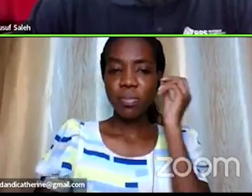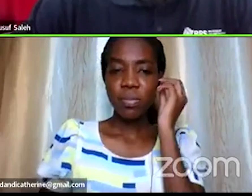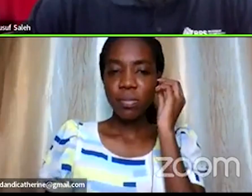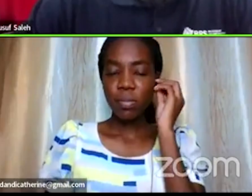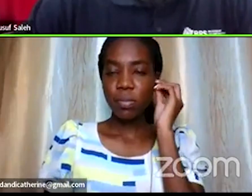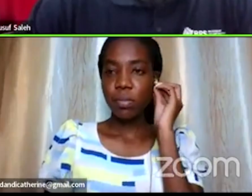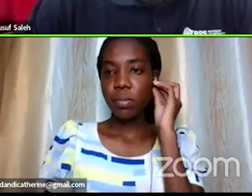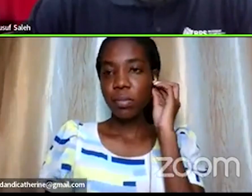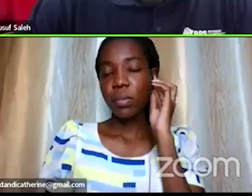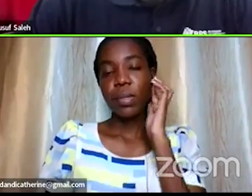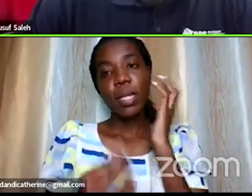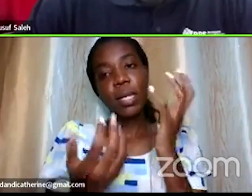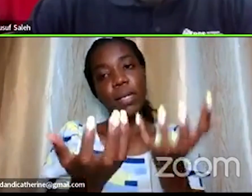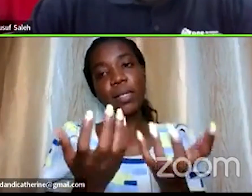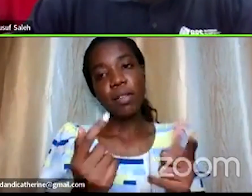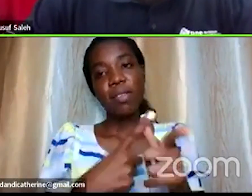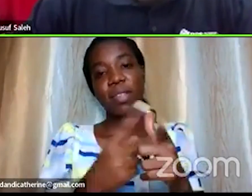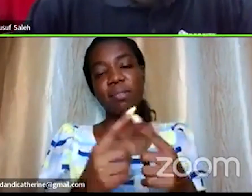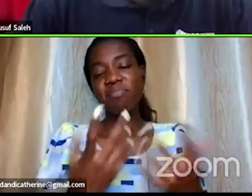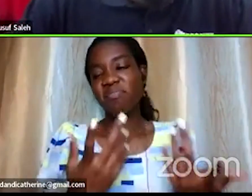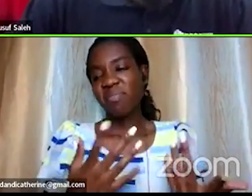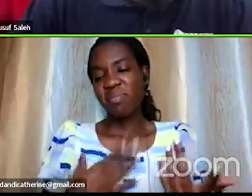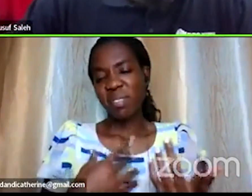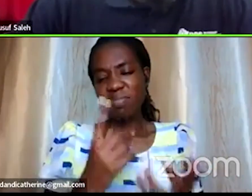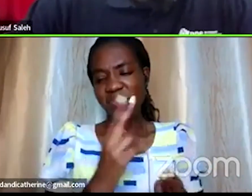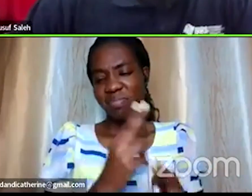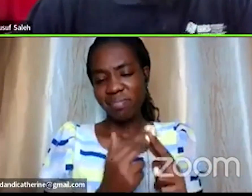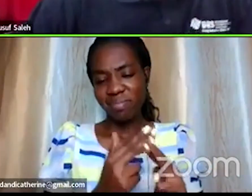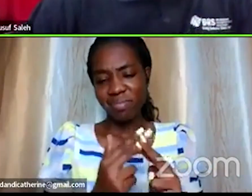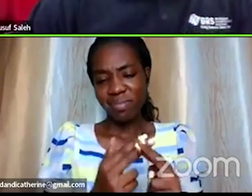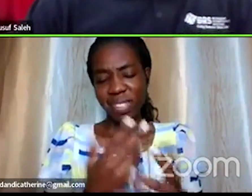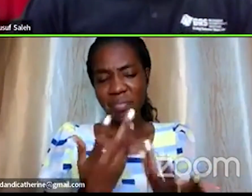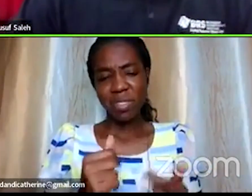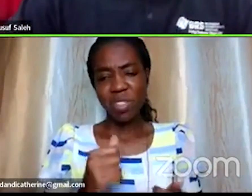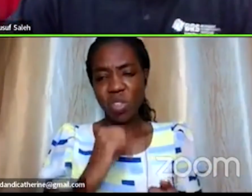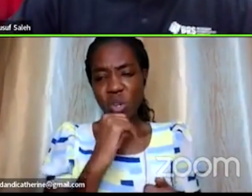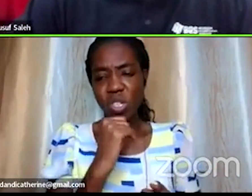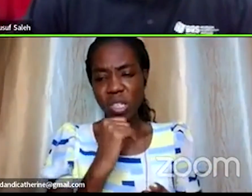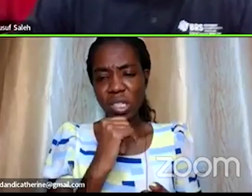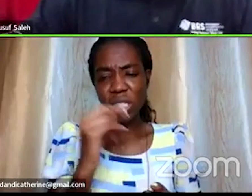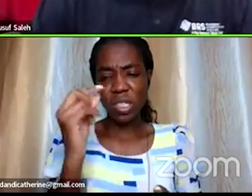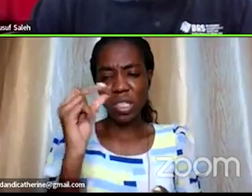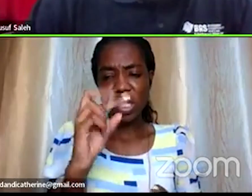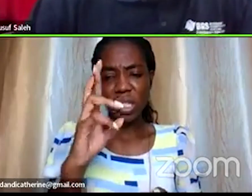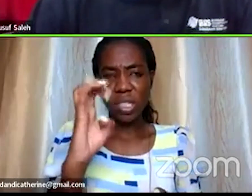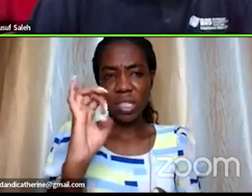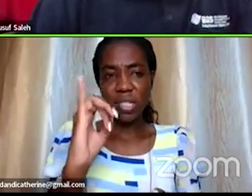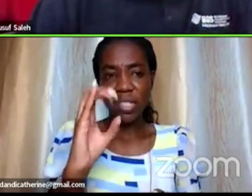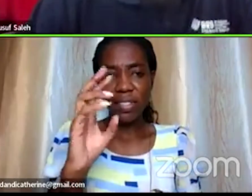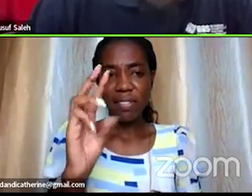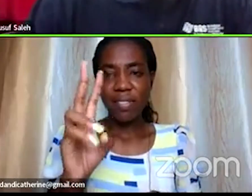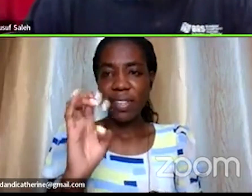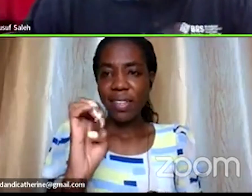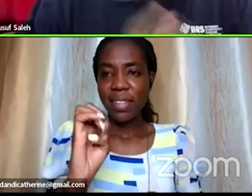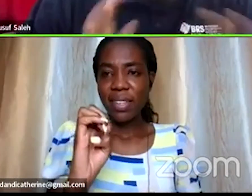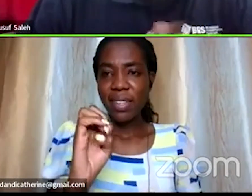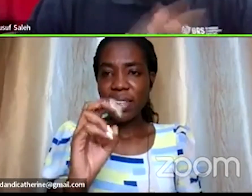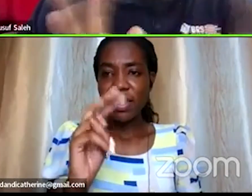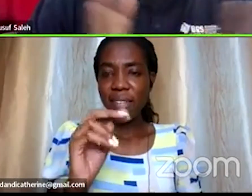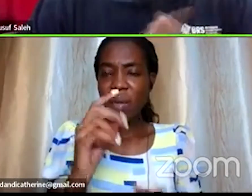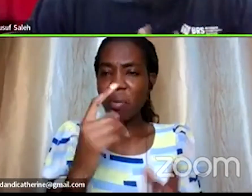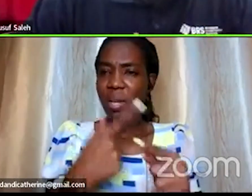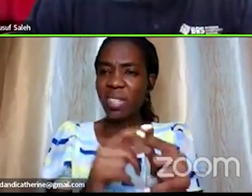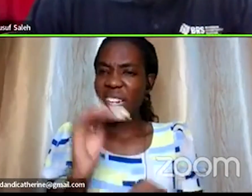of, should I mention, is it not really a grievance, but some concern, requests and all